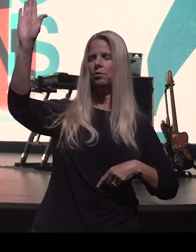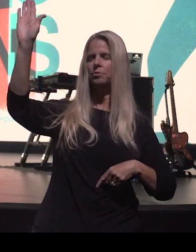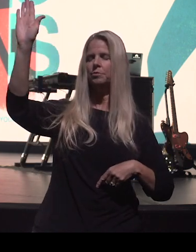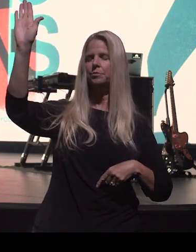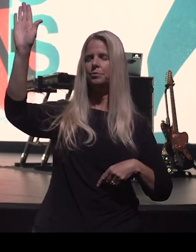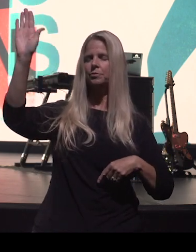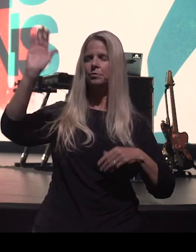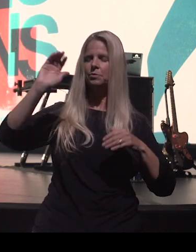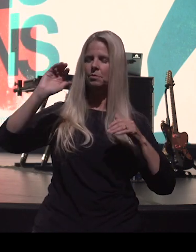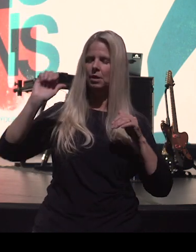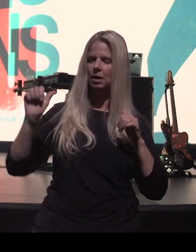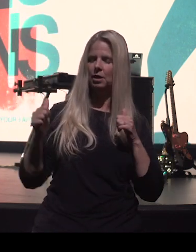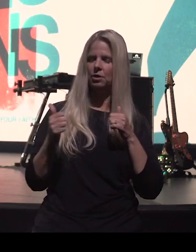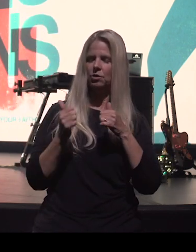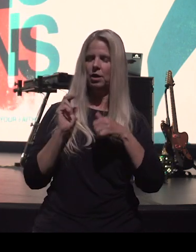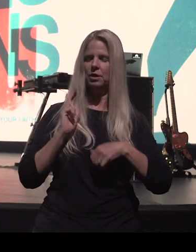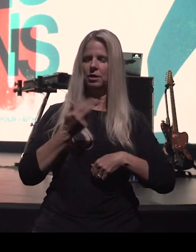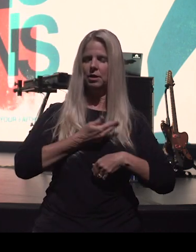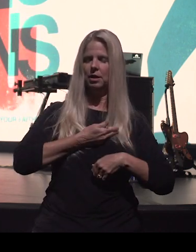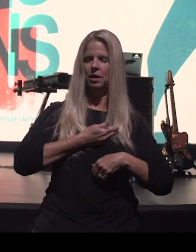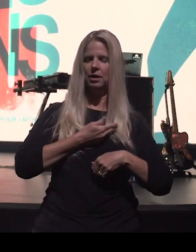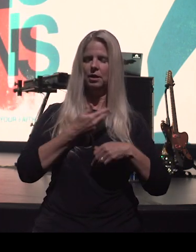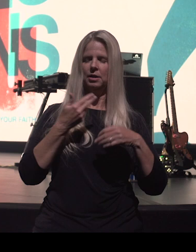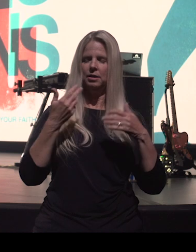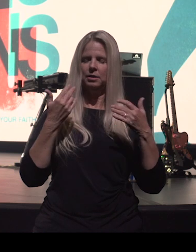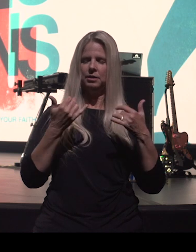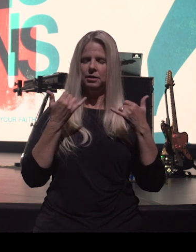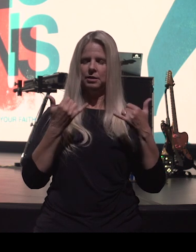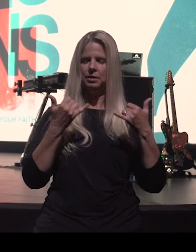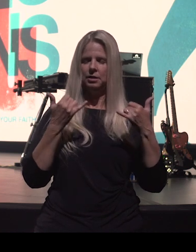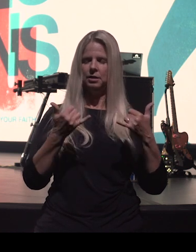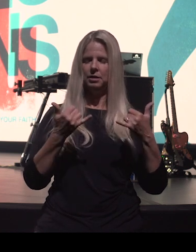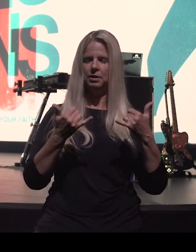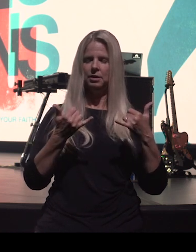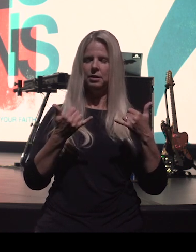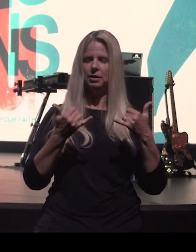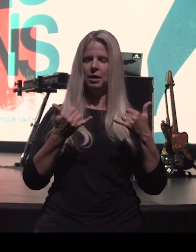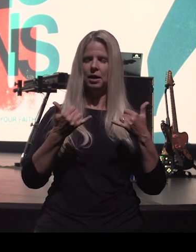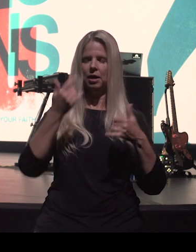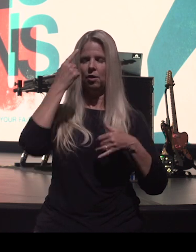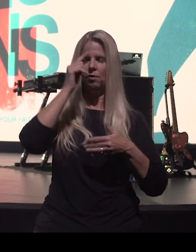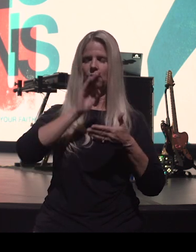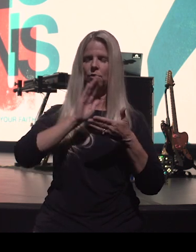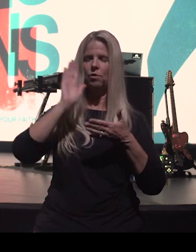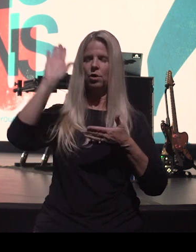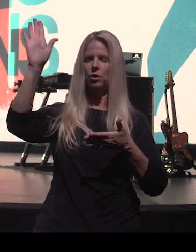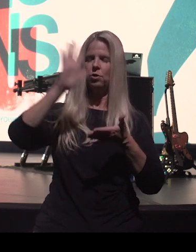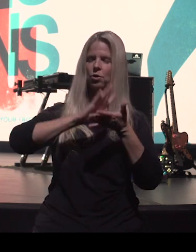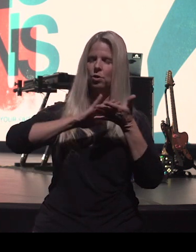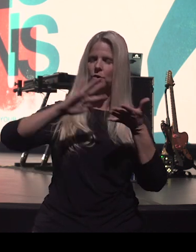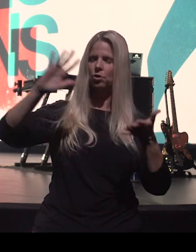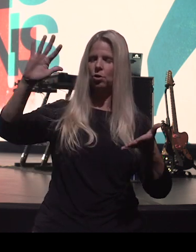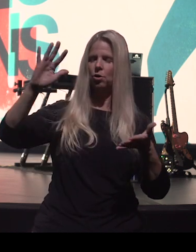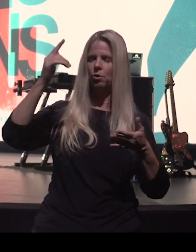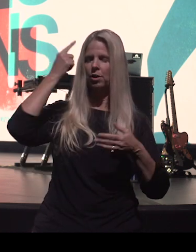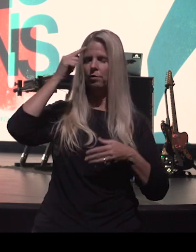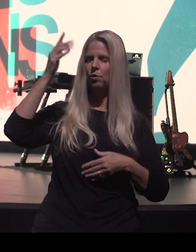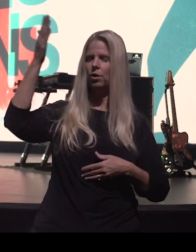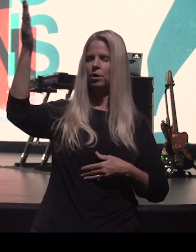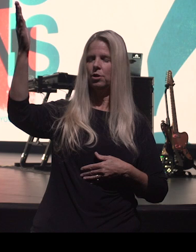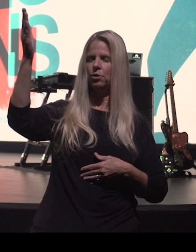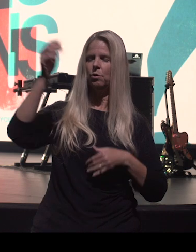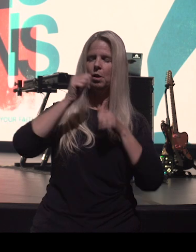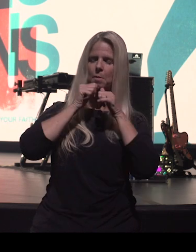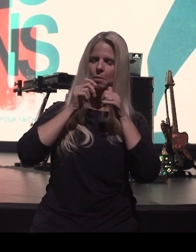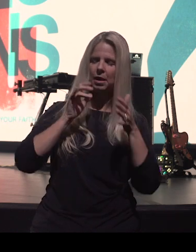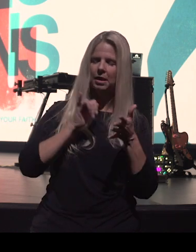need to have a reorientation in our training. Help us to do that and do it well for your glory and your sake. Would you bless this time